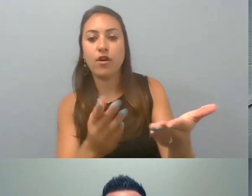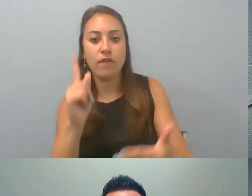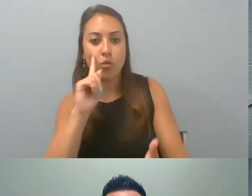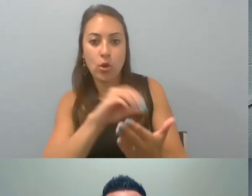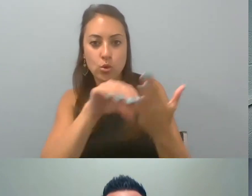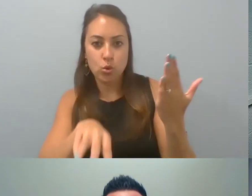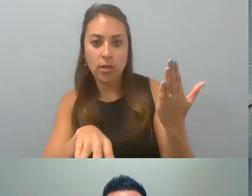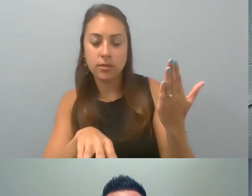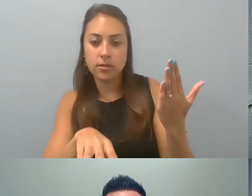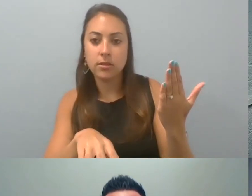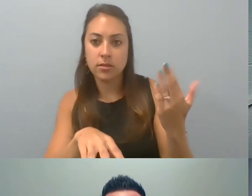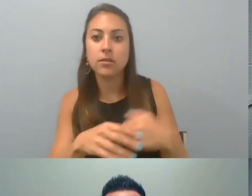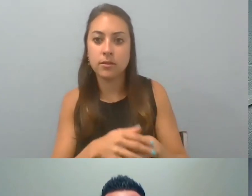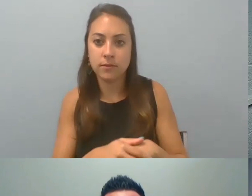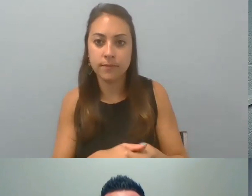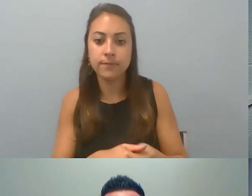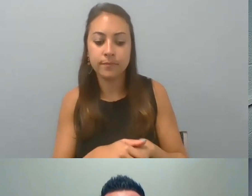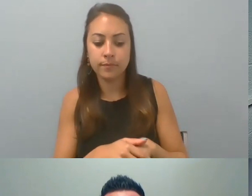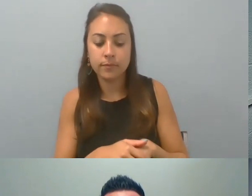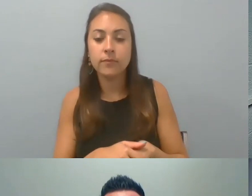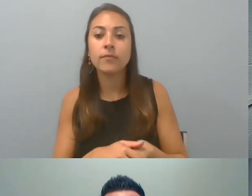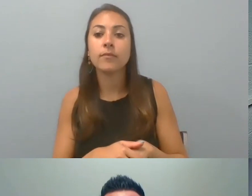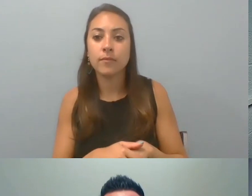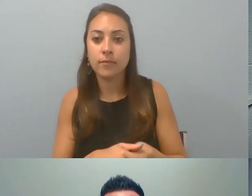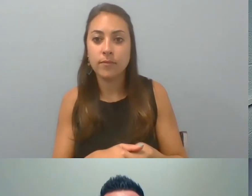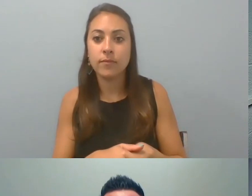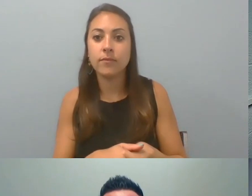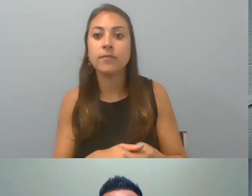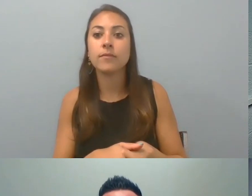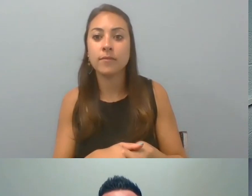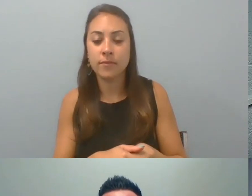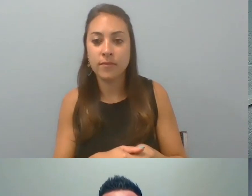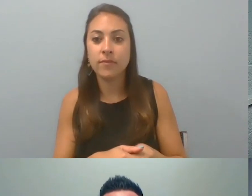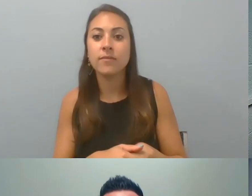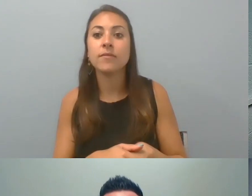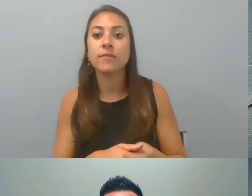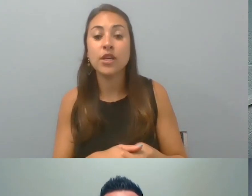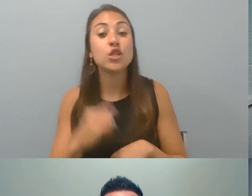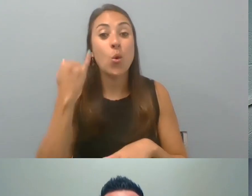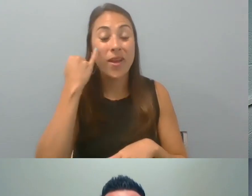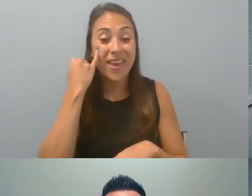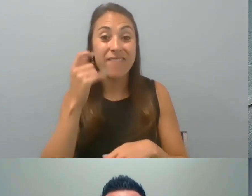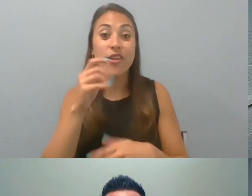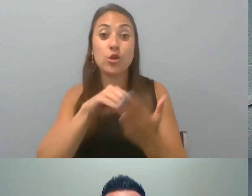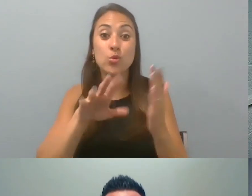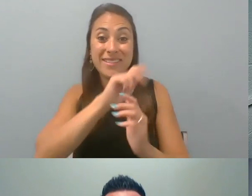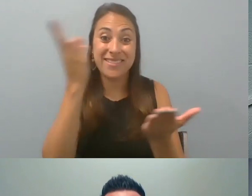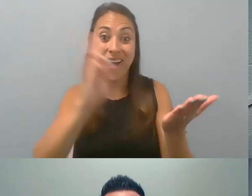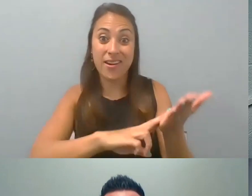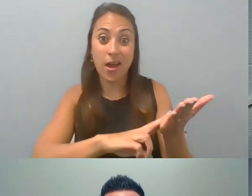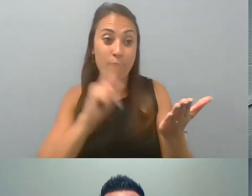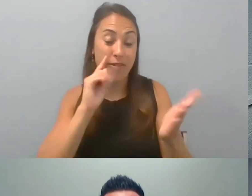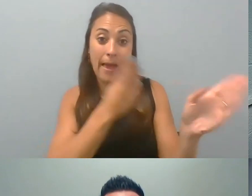students. We really appreciate when a student specifically signs up for that kosher plan, because then we know that they